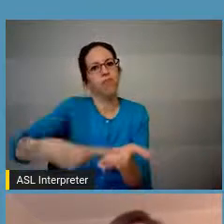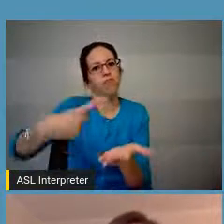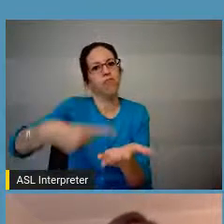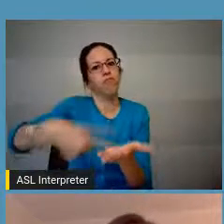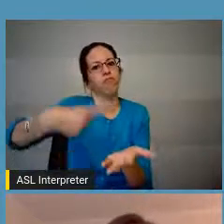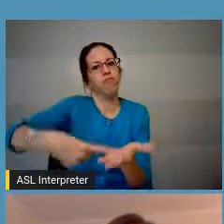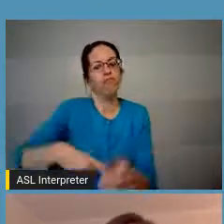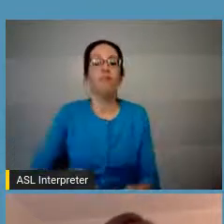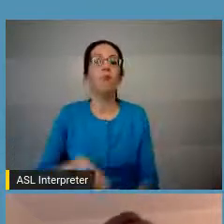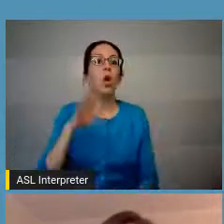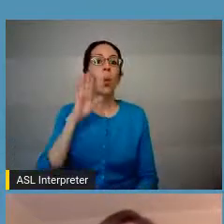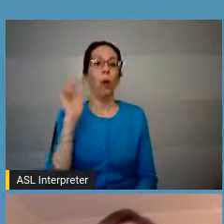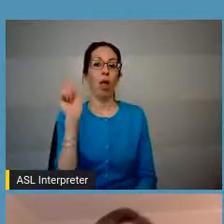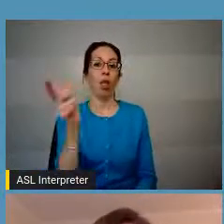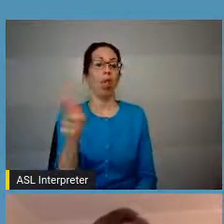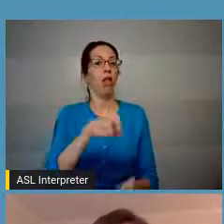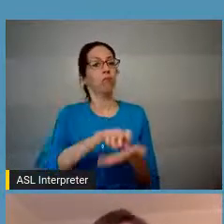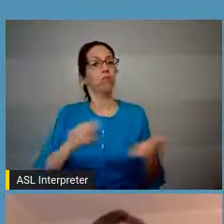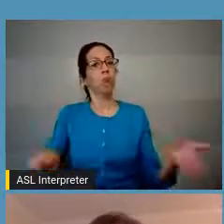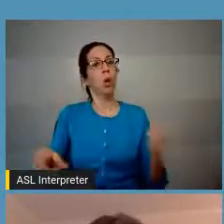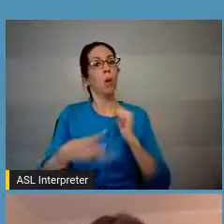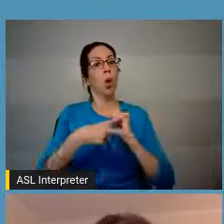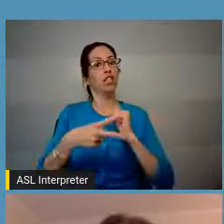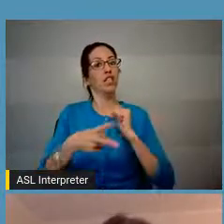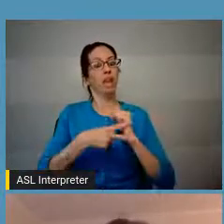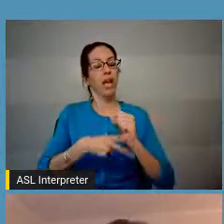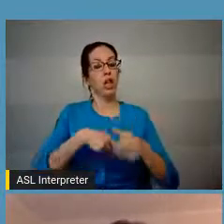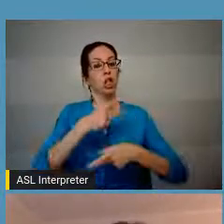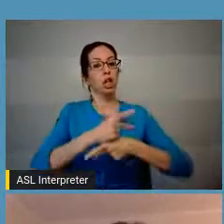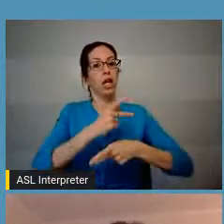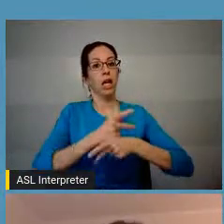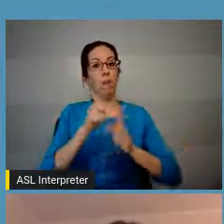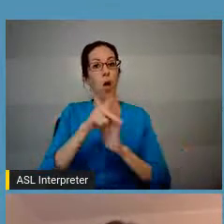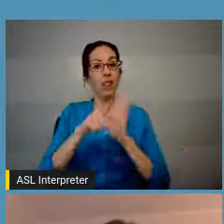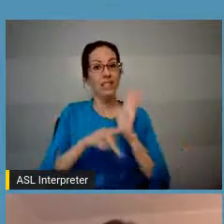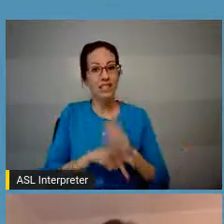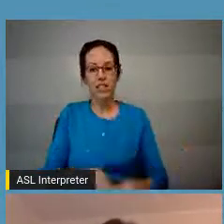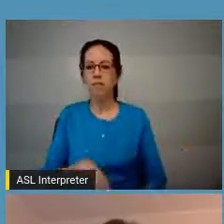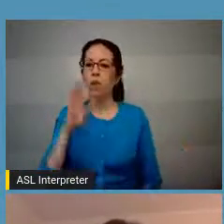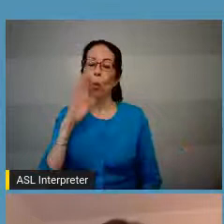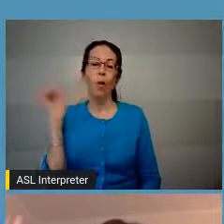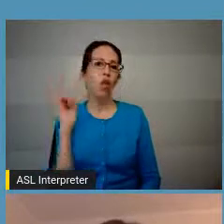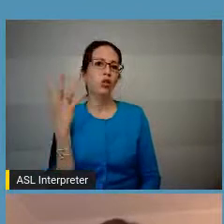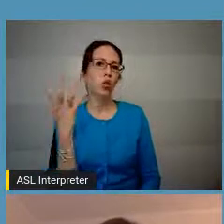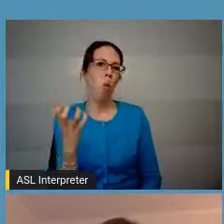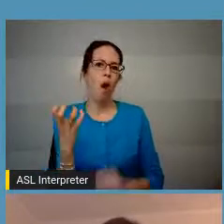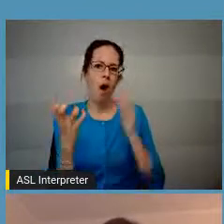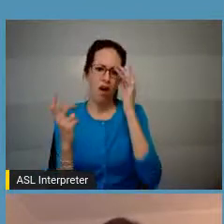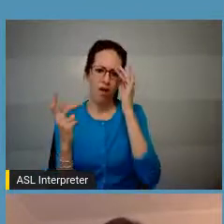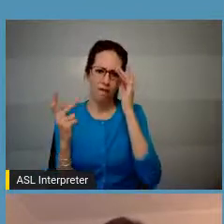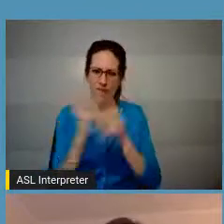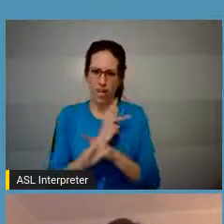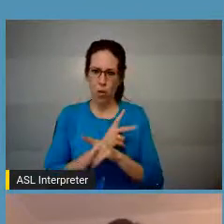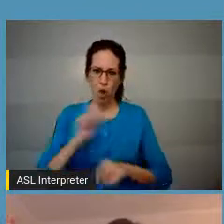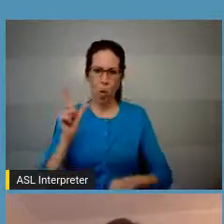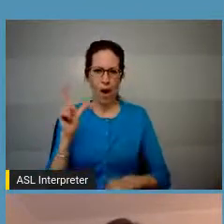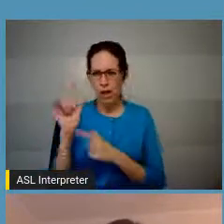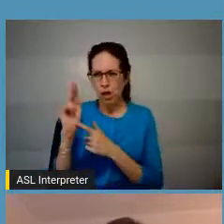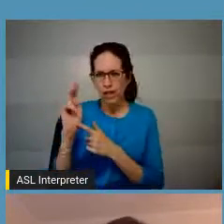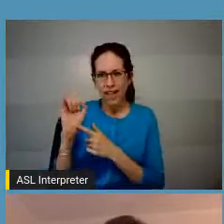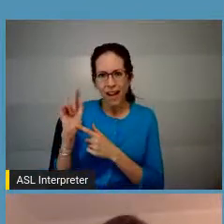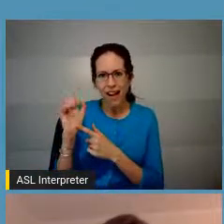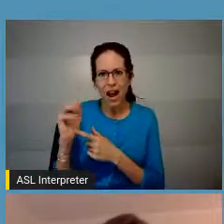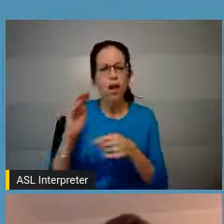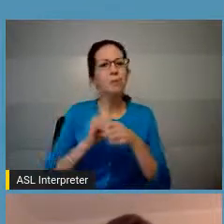want a preservation policy. You're also eventually going to want to hunt down where the line items in various departments'